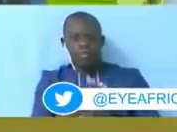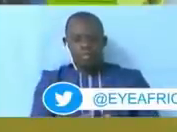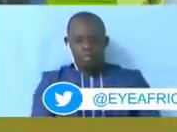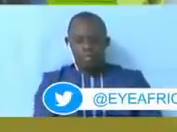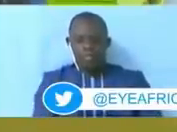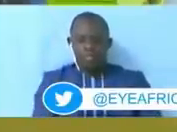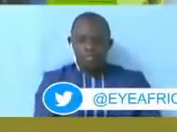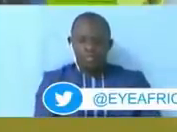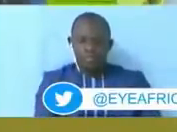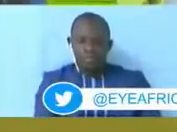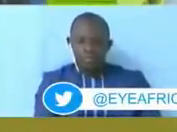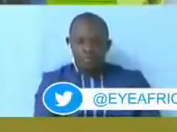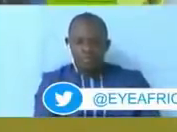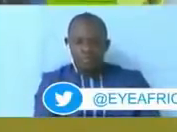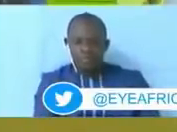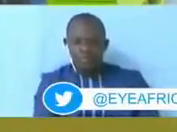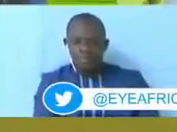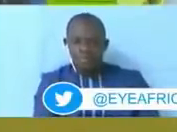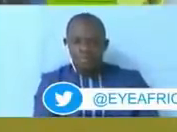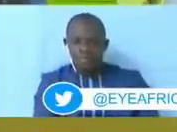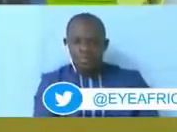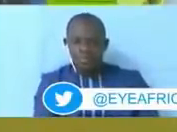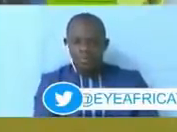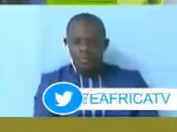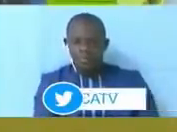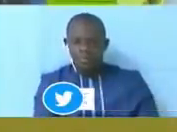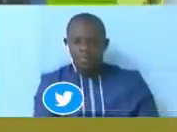reached the court